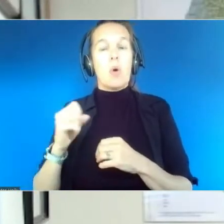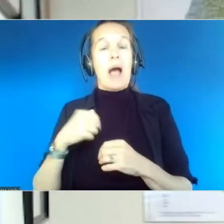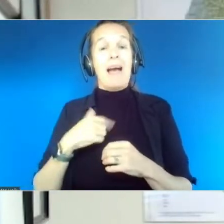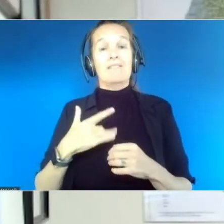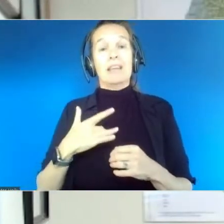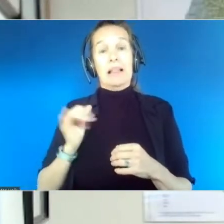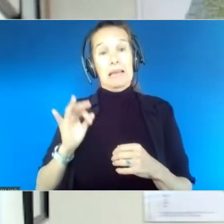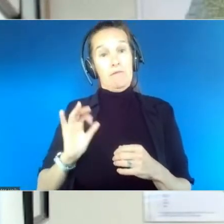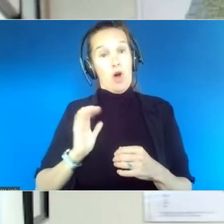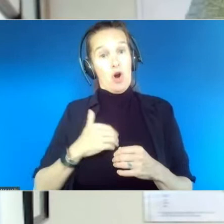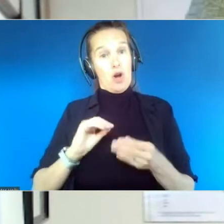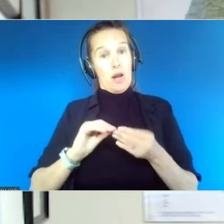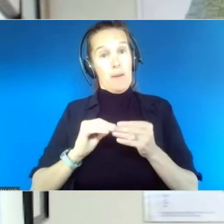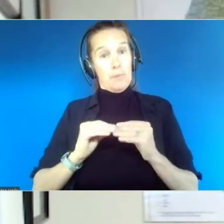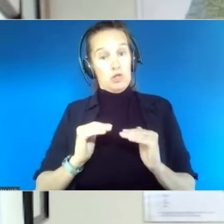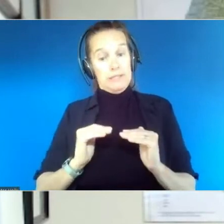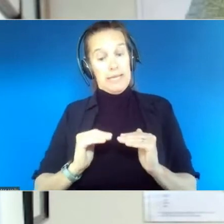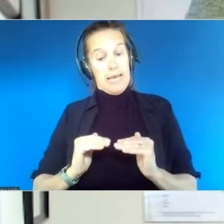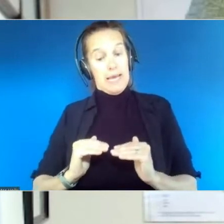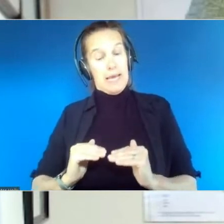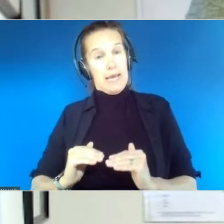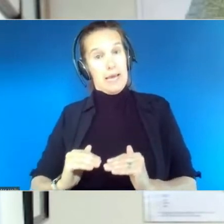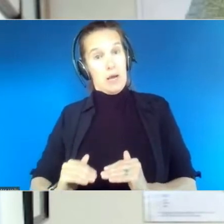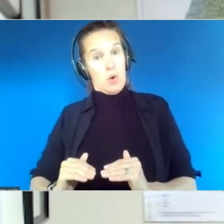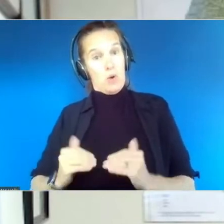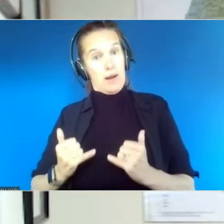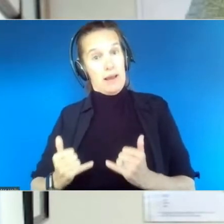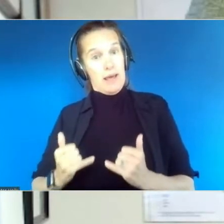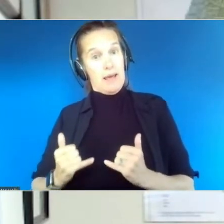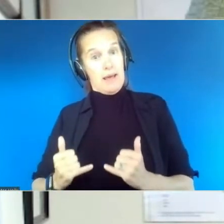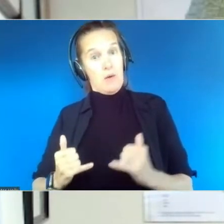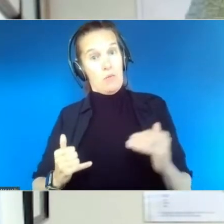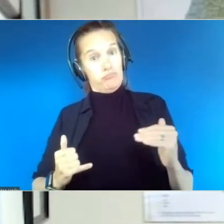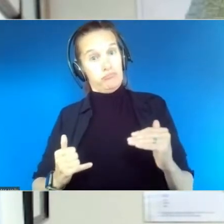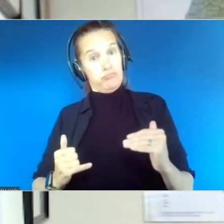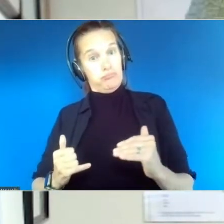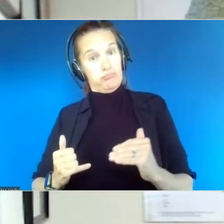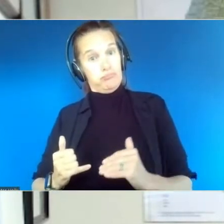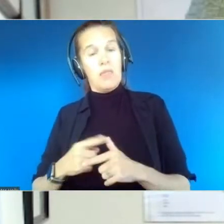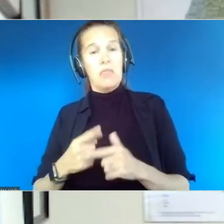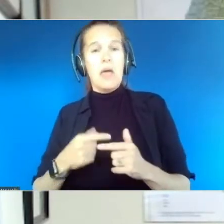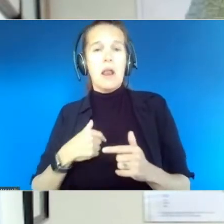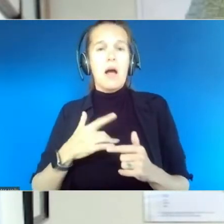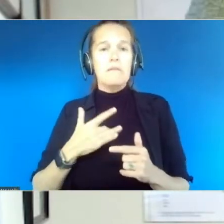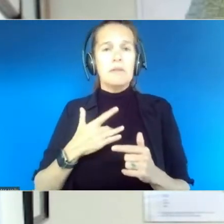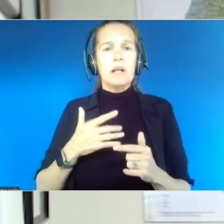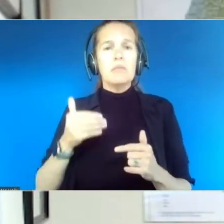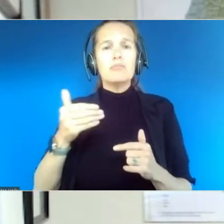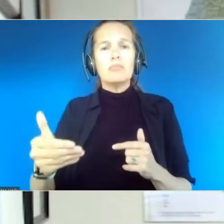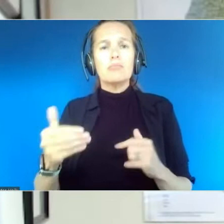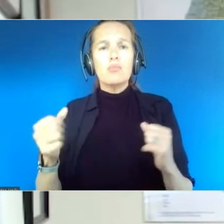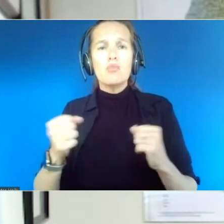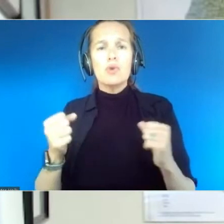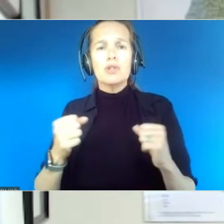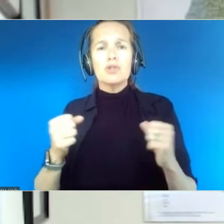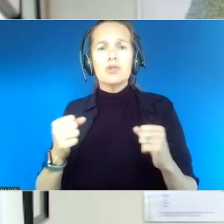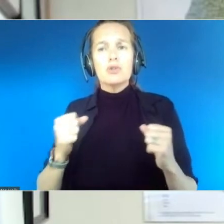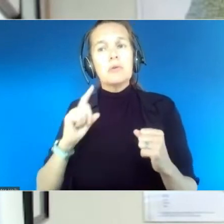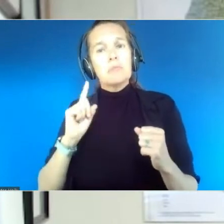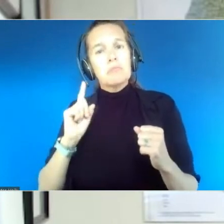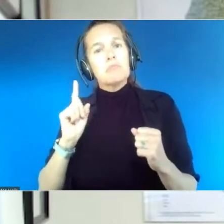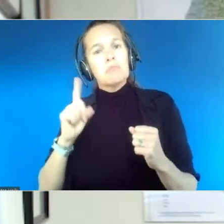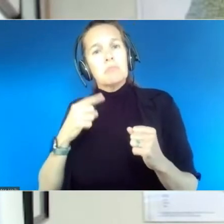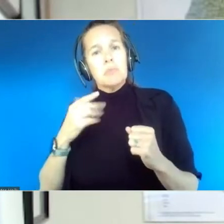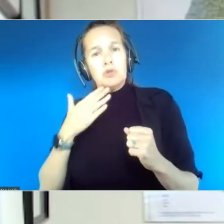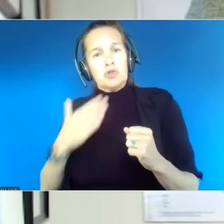way down now, we'll stand the best chance of weathering the surges that'll come